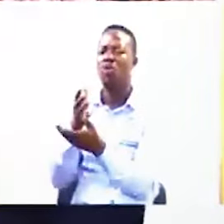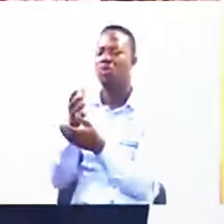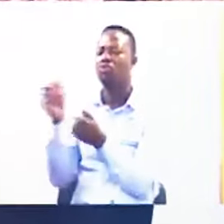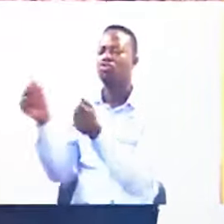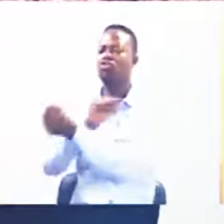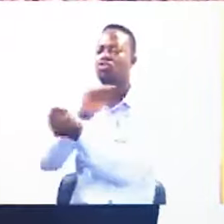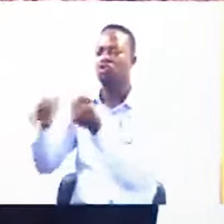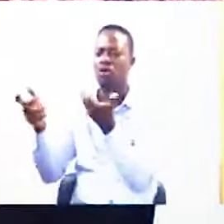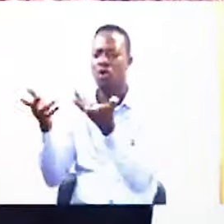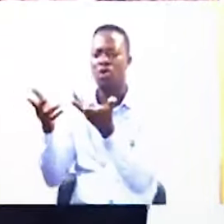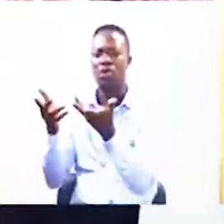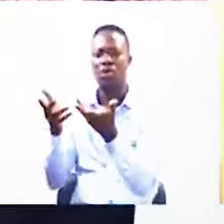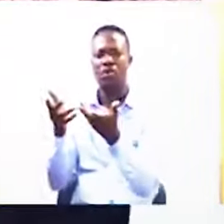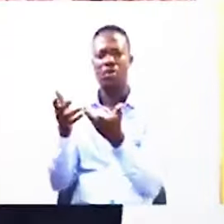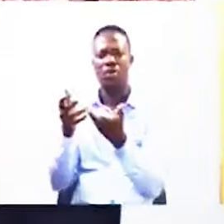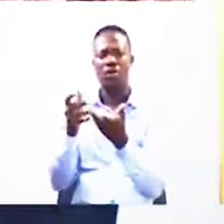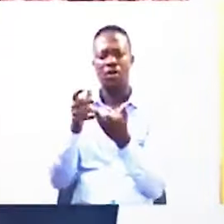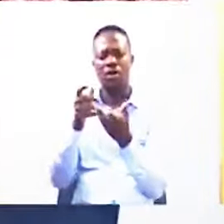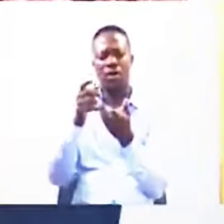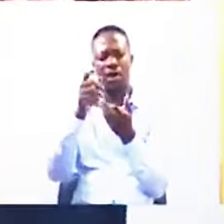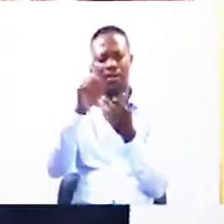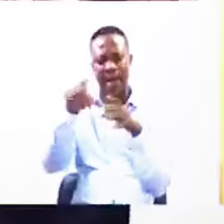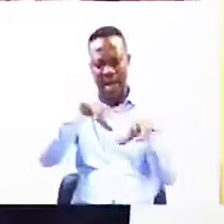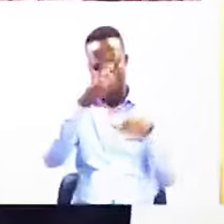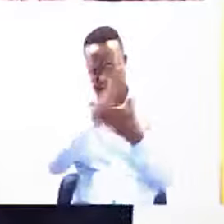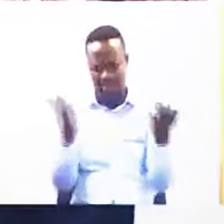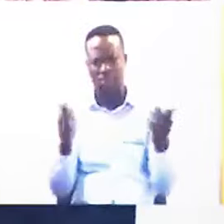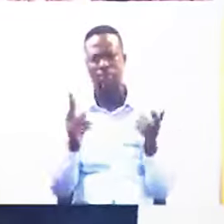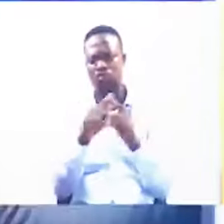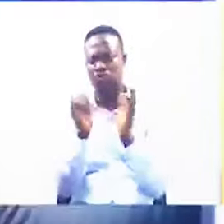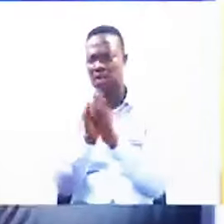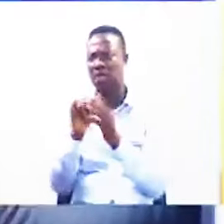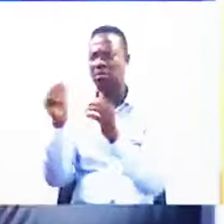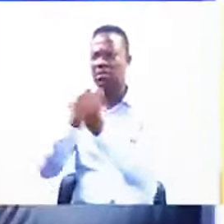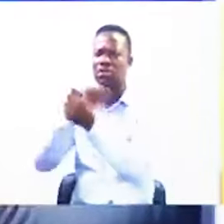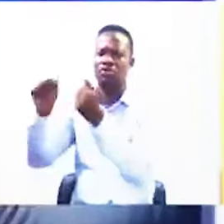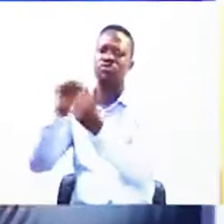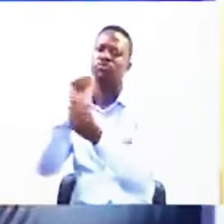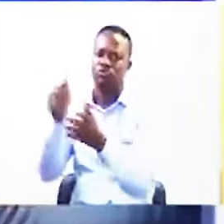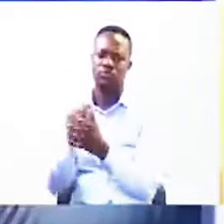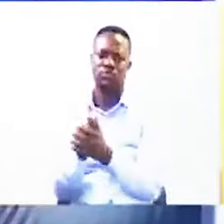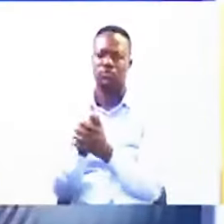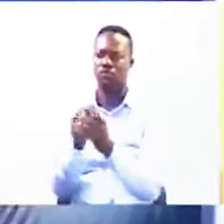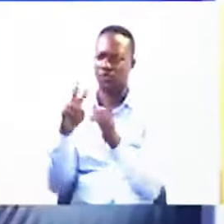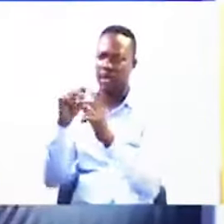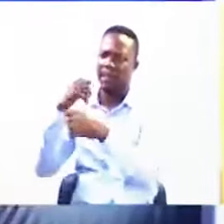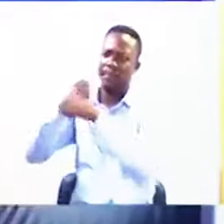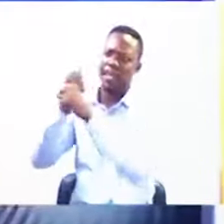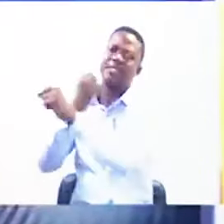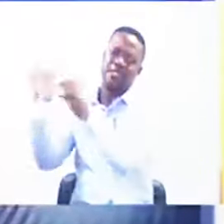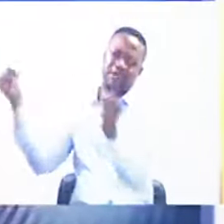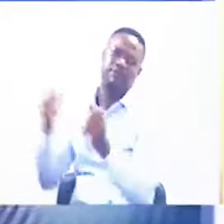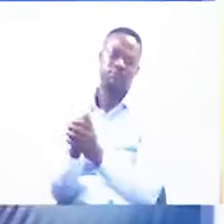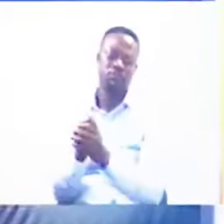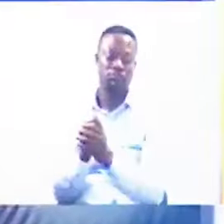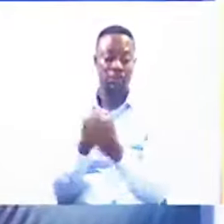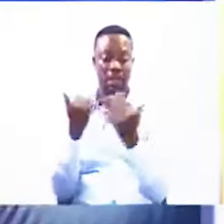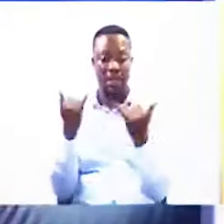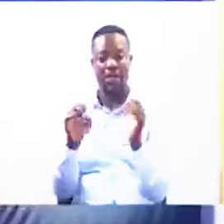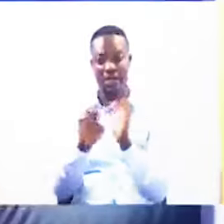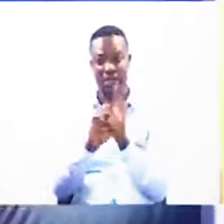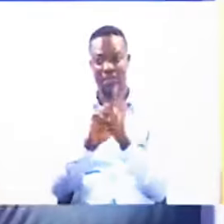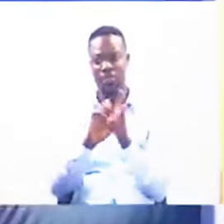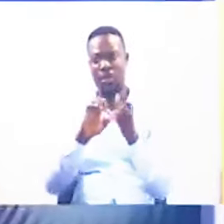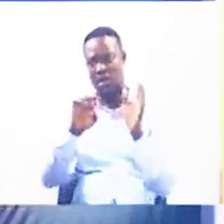Let me give the encounter of Jesus and the Pharisees.